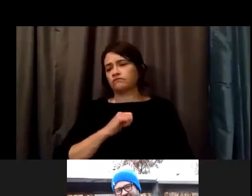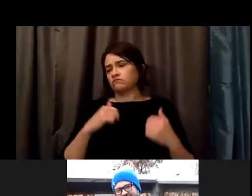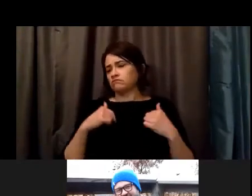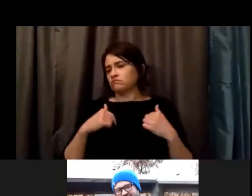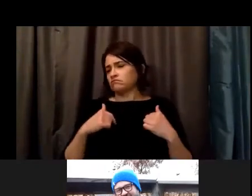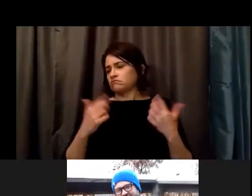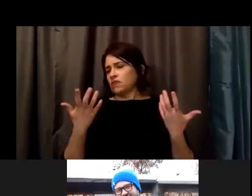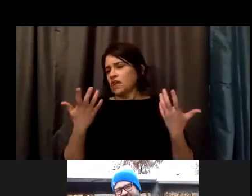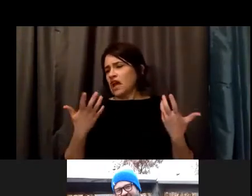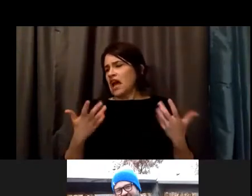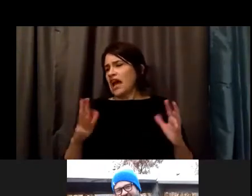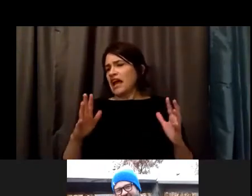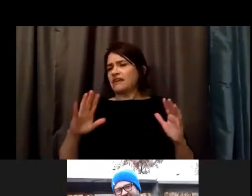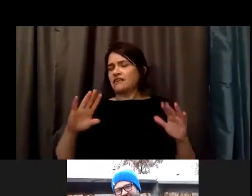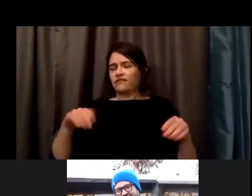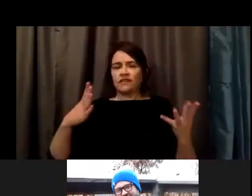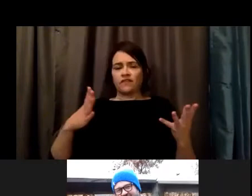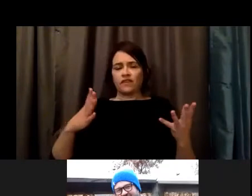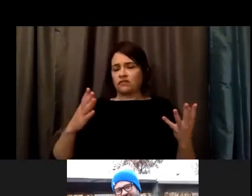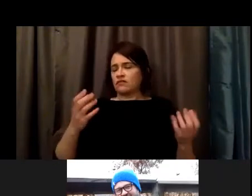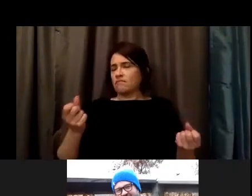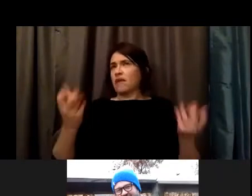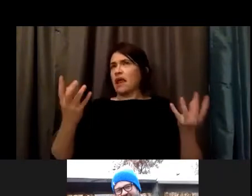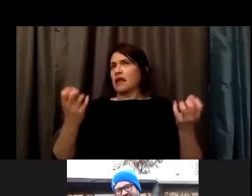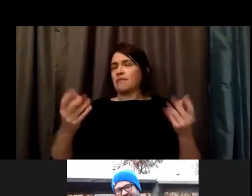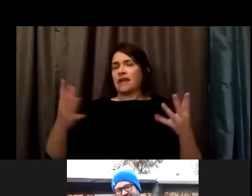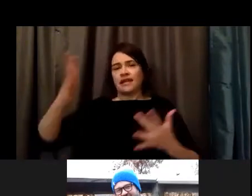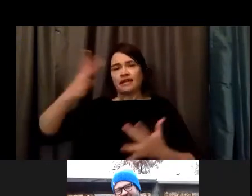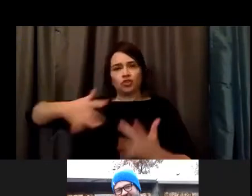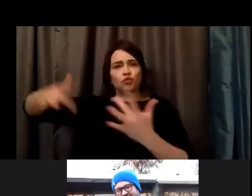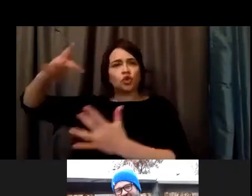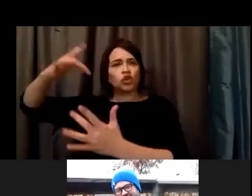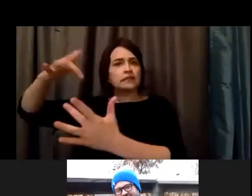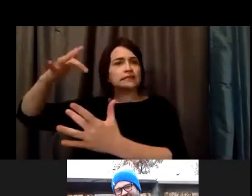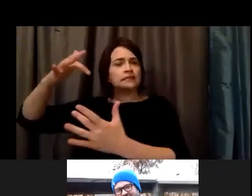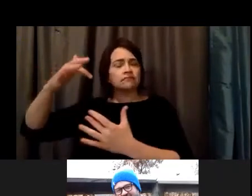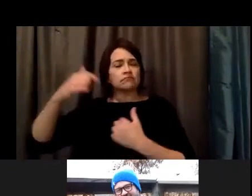tours at a museum, I still have my moments